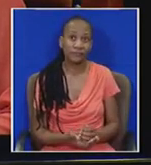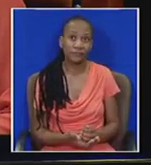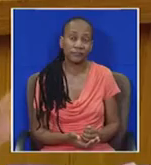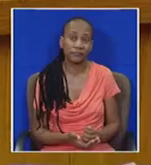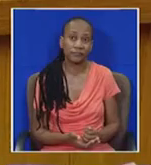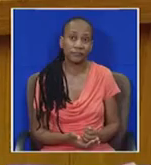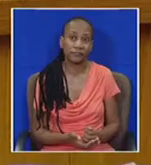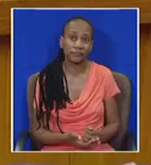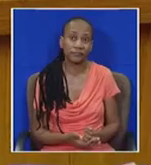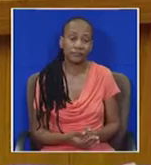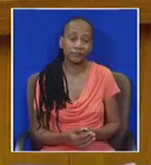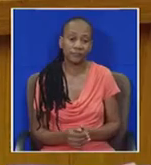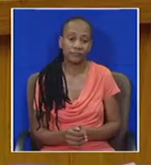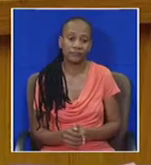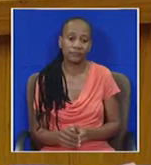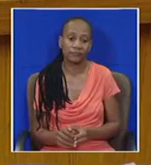You're the biggest one.